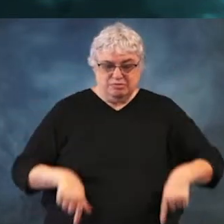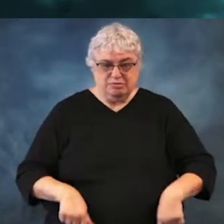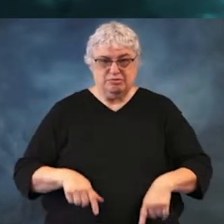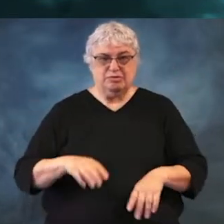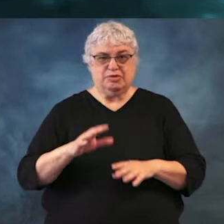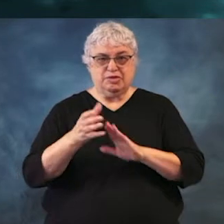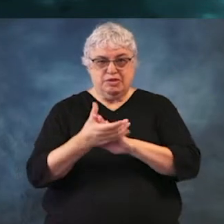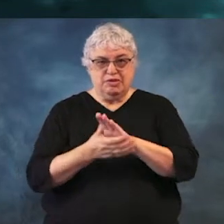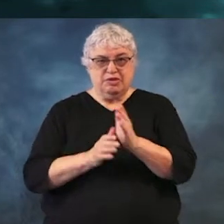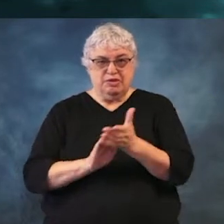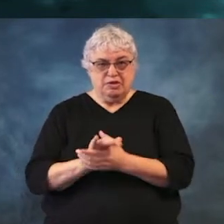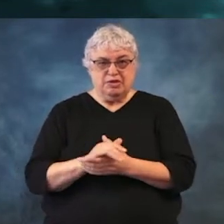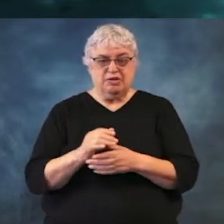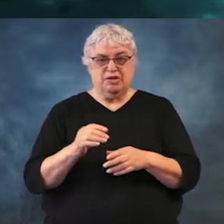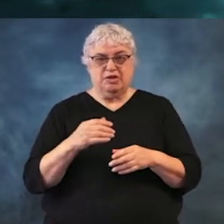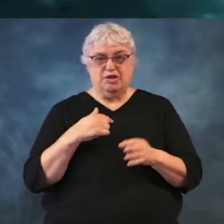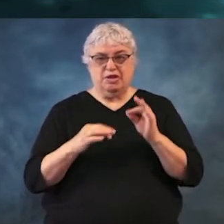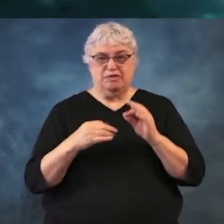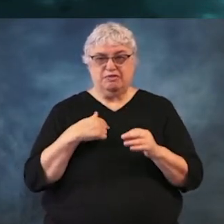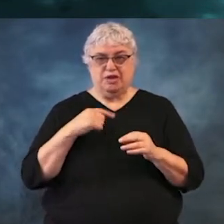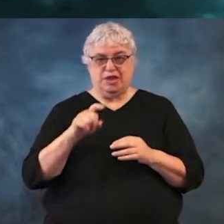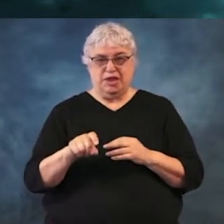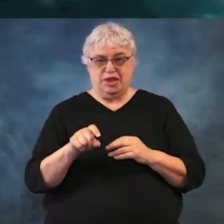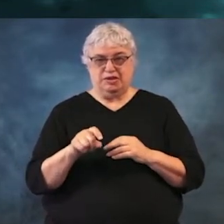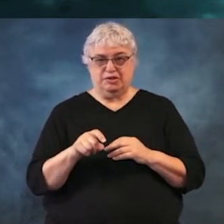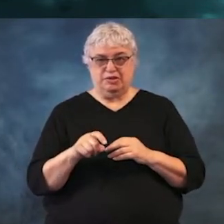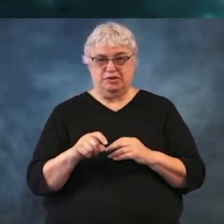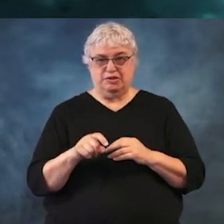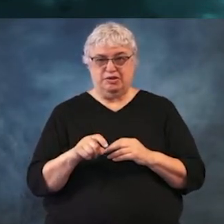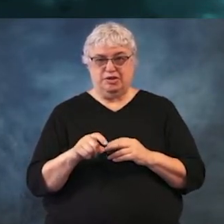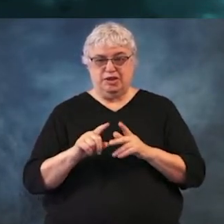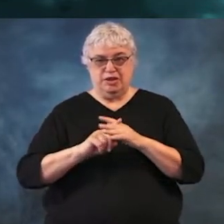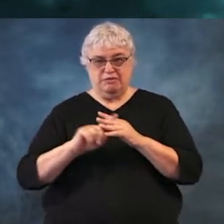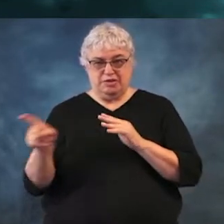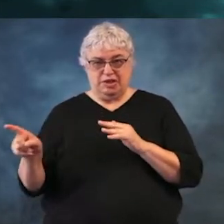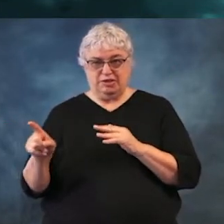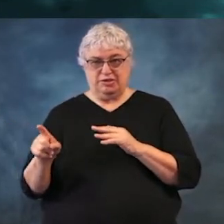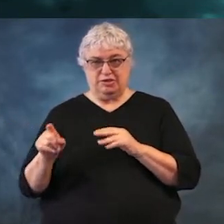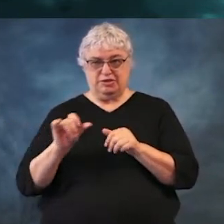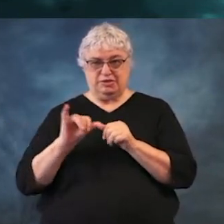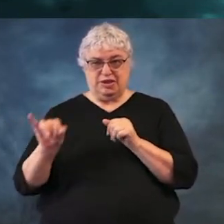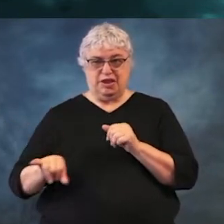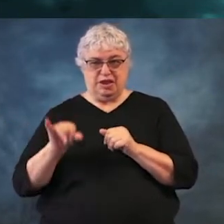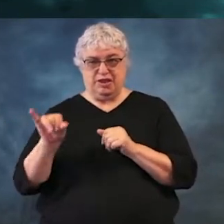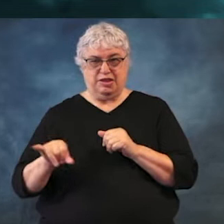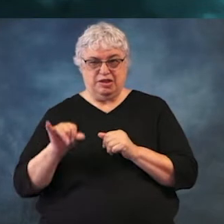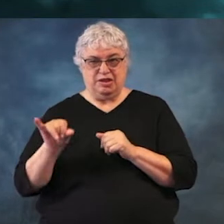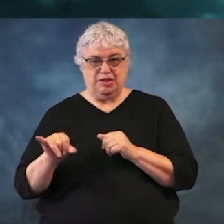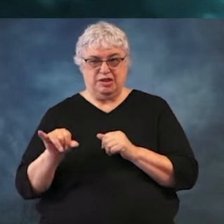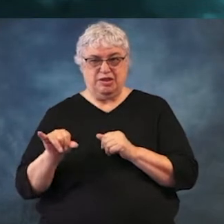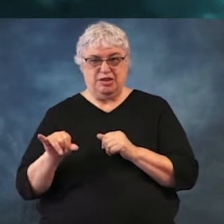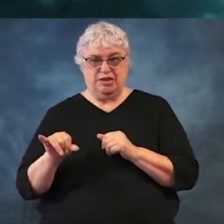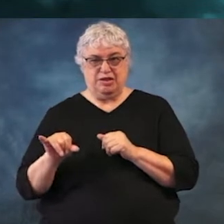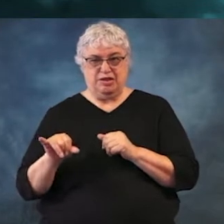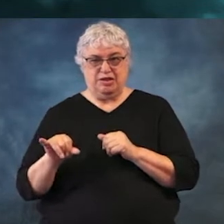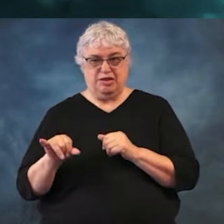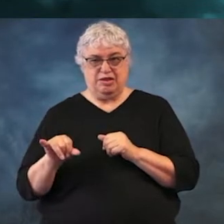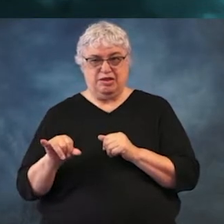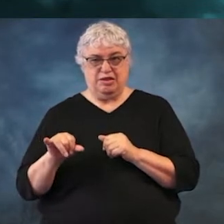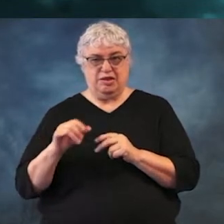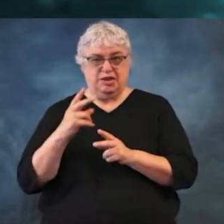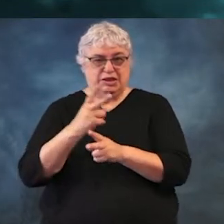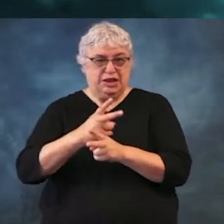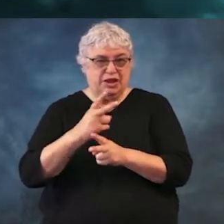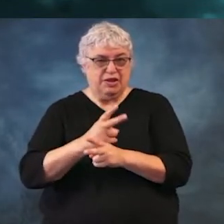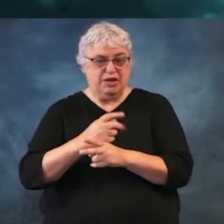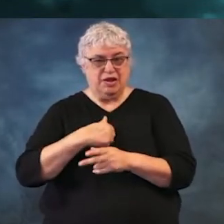toe, so that if I were to have to evacuate and stay somewhere where there would be a